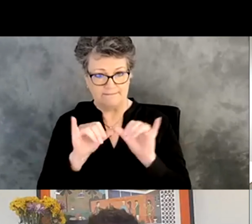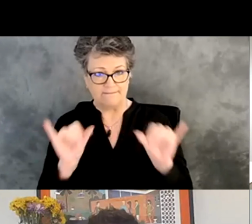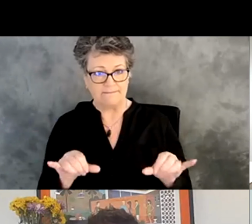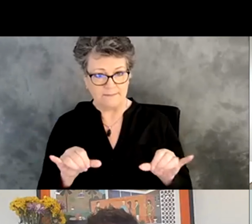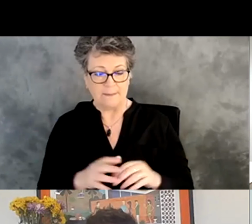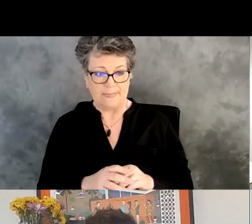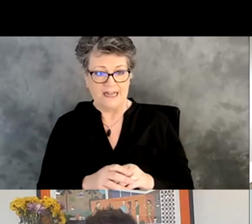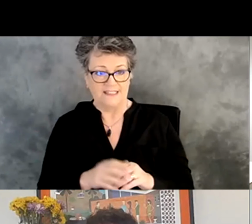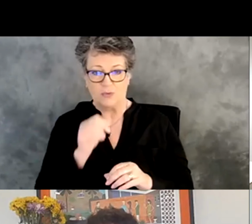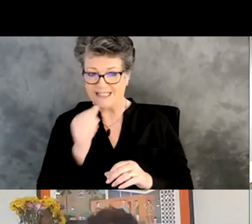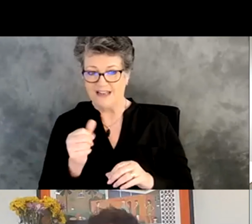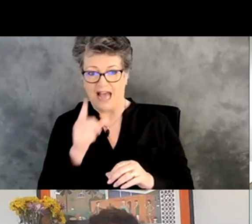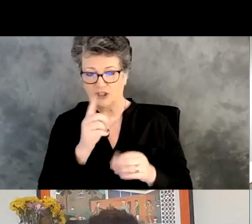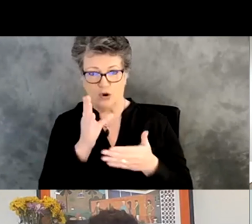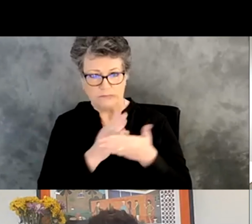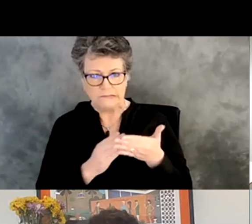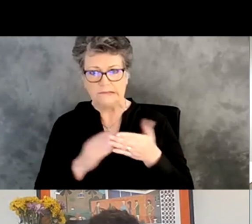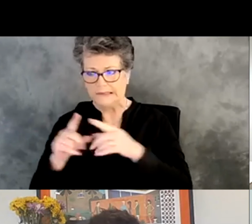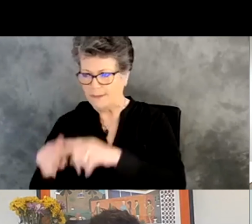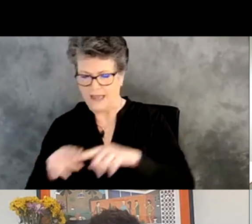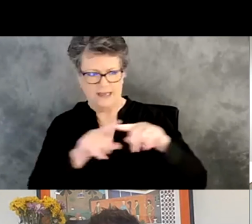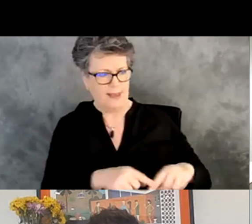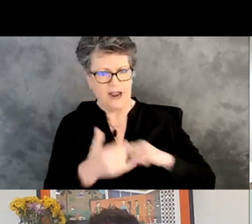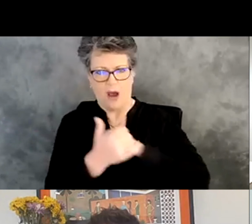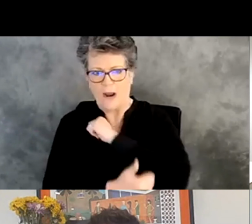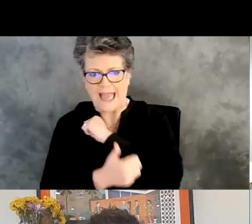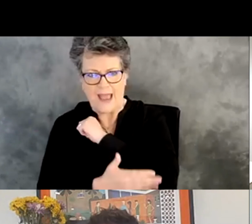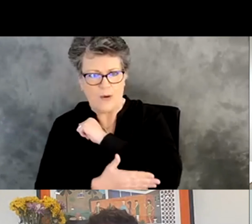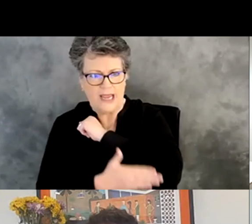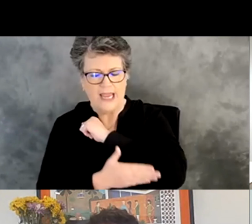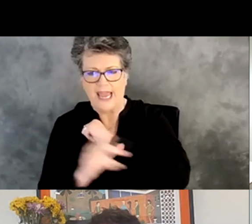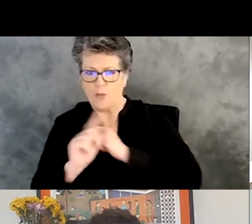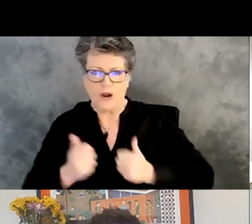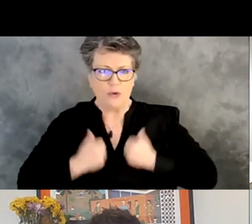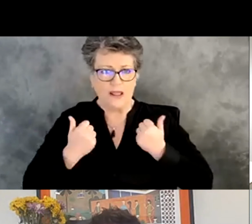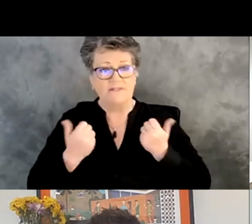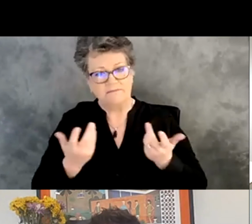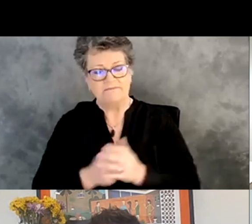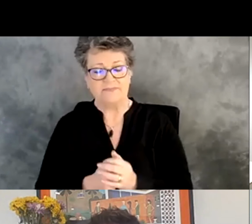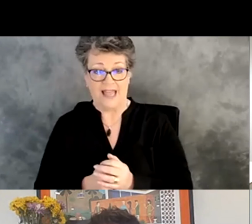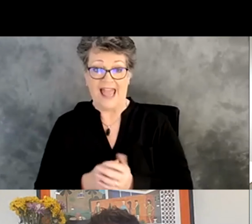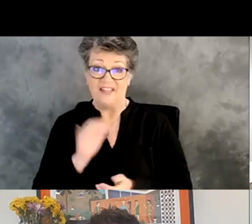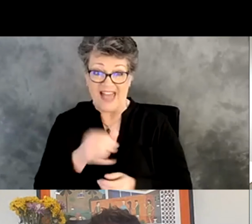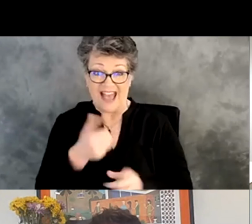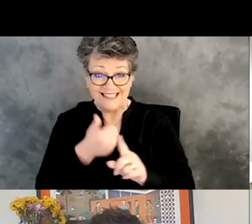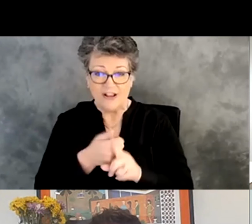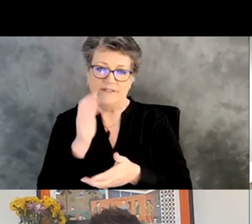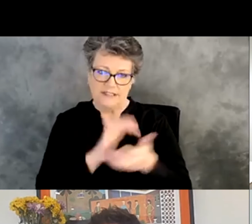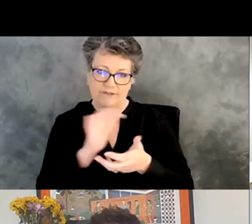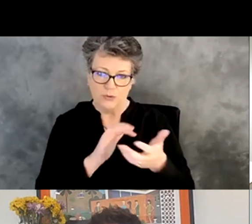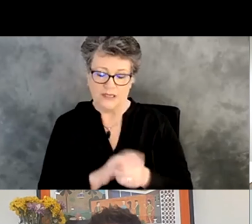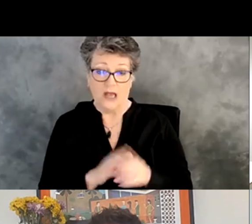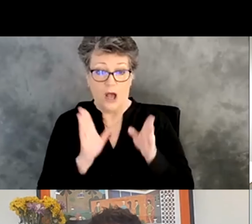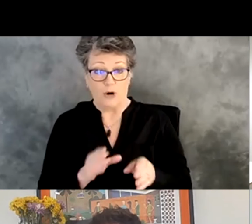not so dependent on the county that you live in and where you reside, which that provides a lot of confusion. A person